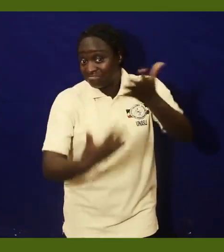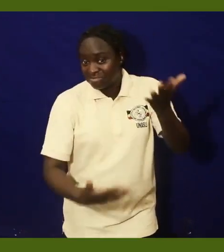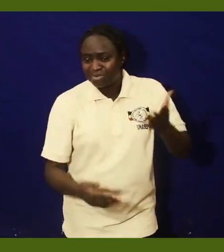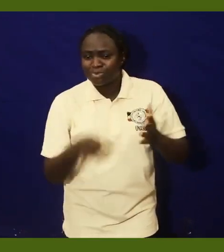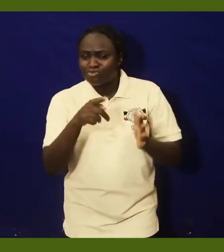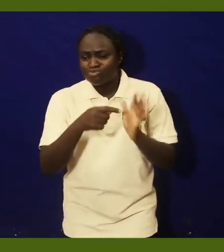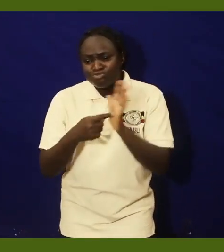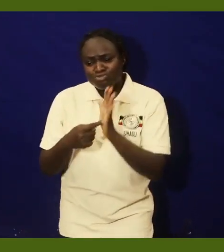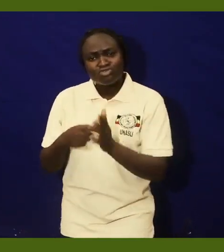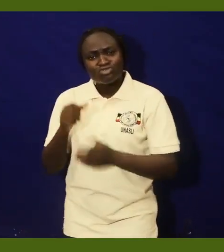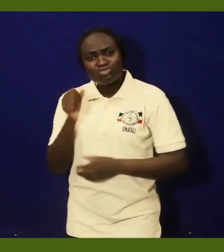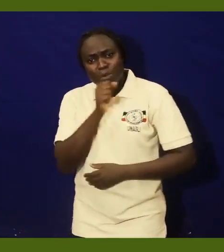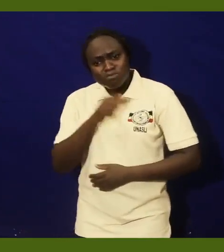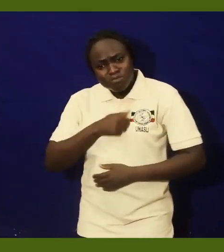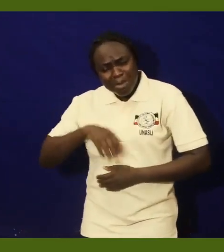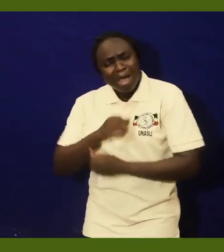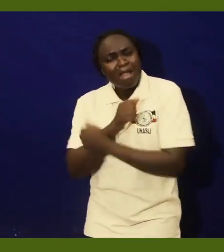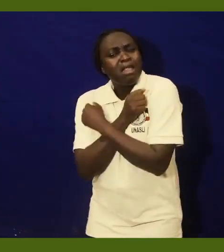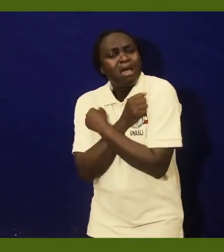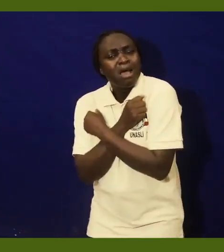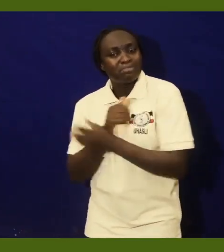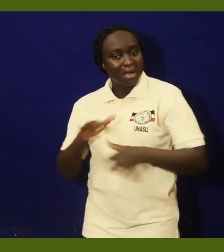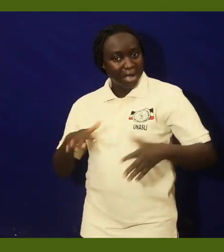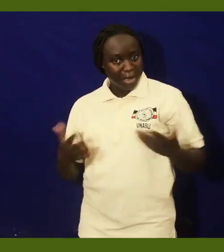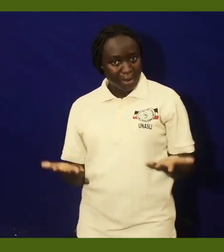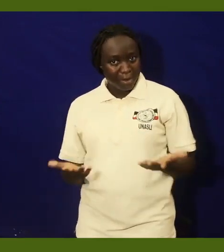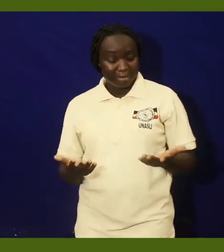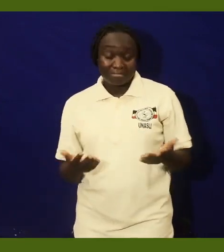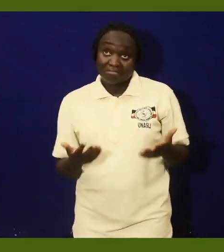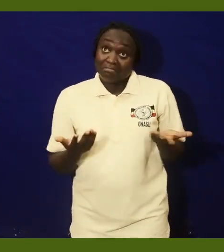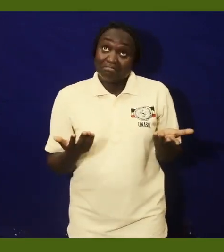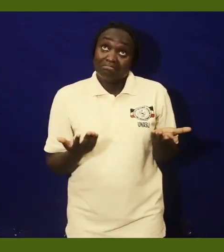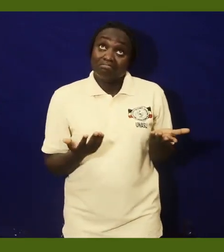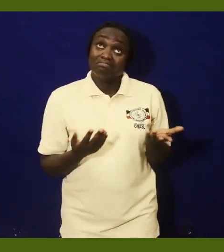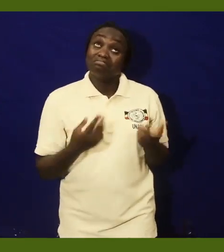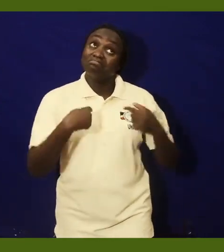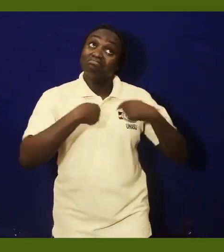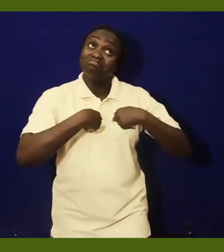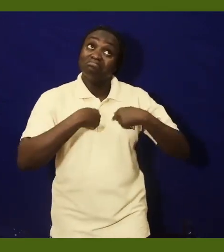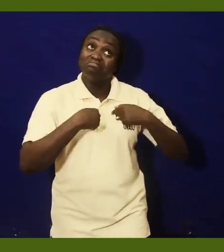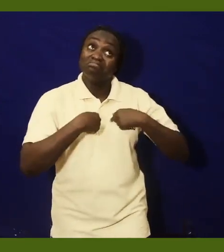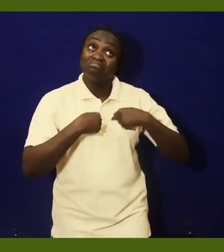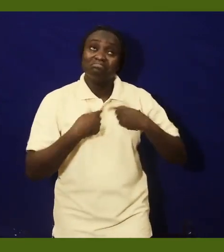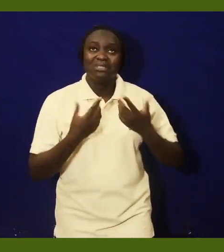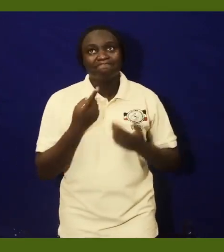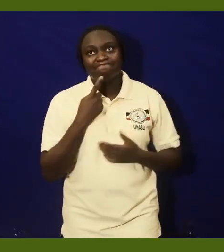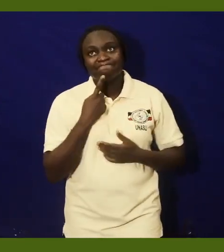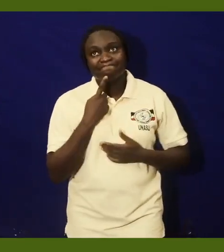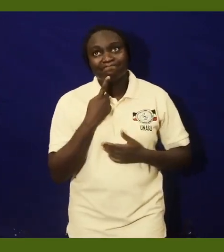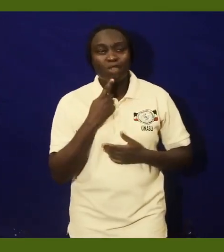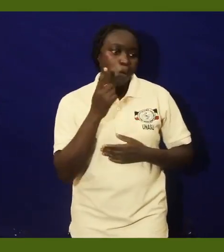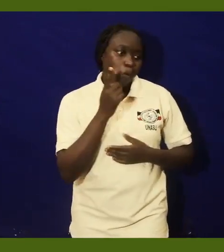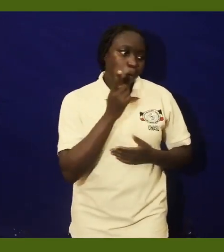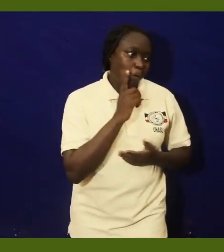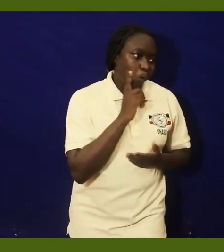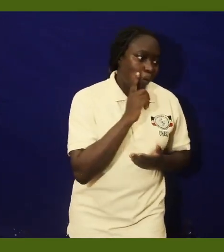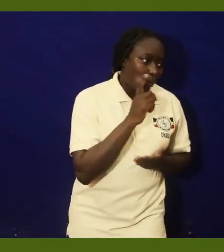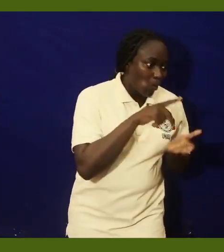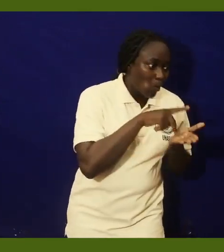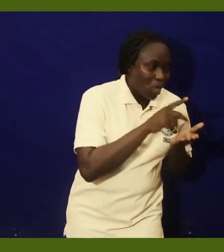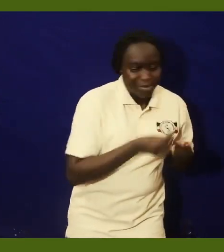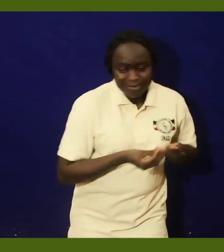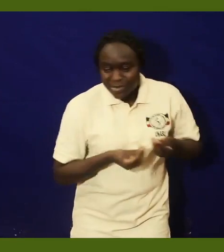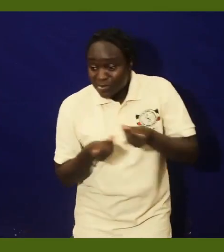do for grandmother? I would, for example, give her a sweet.